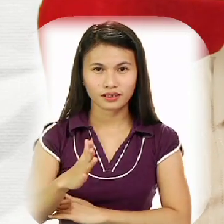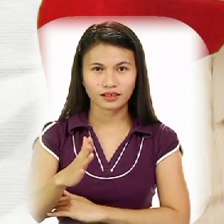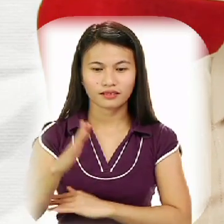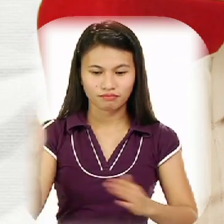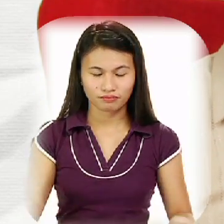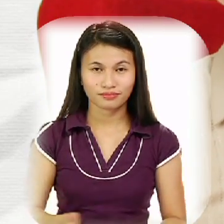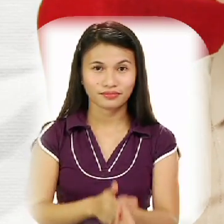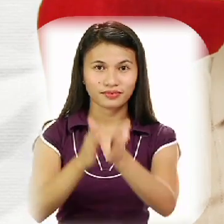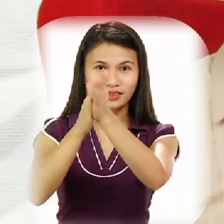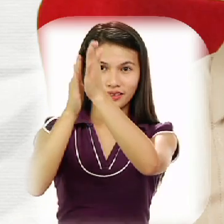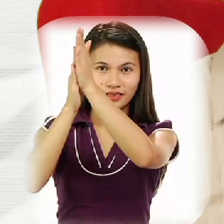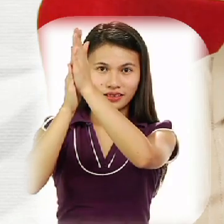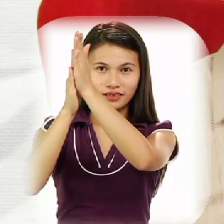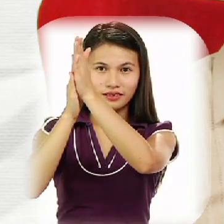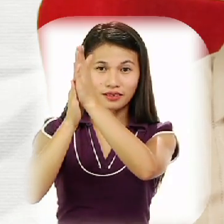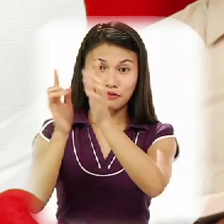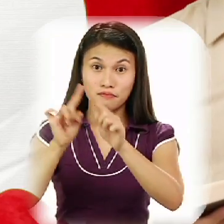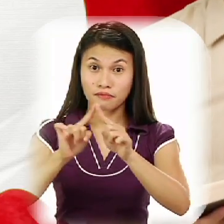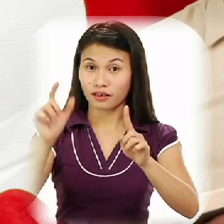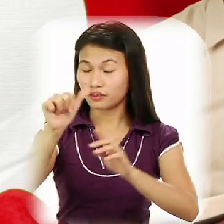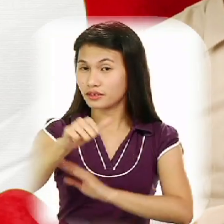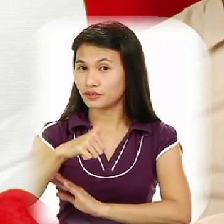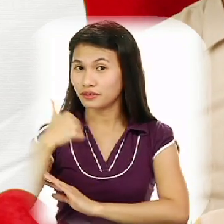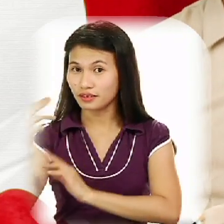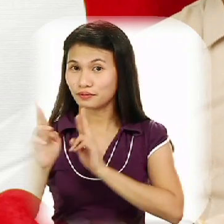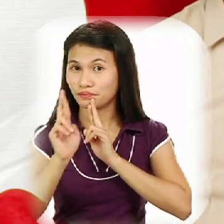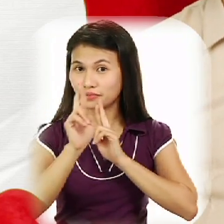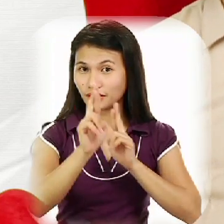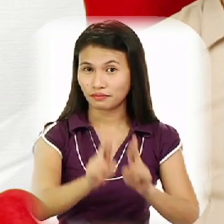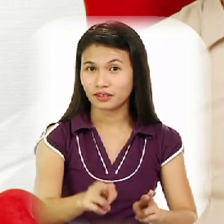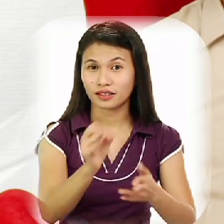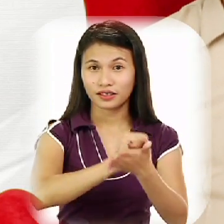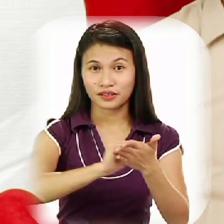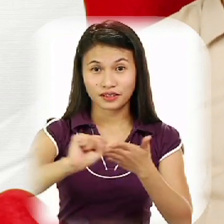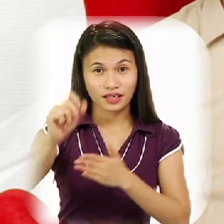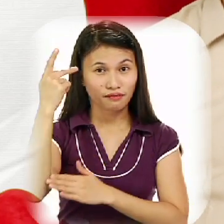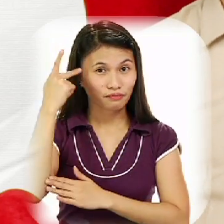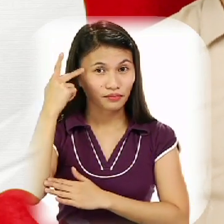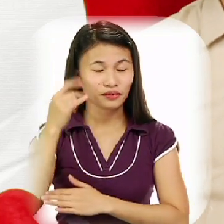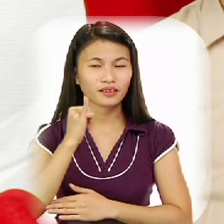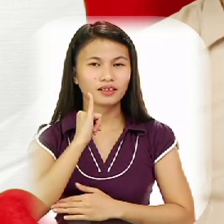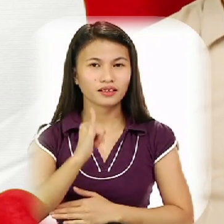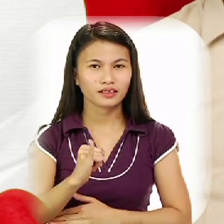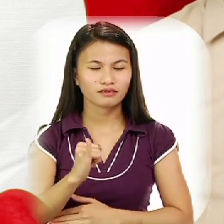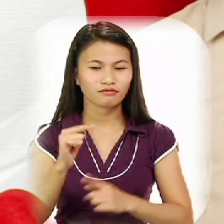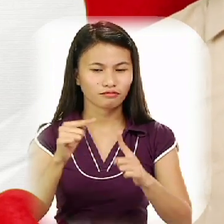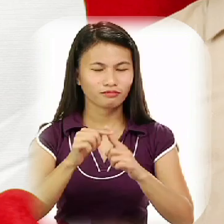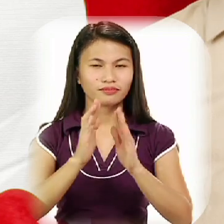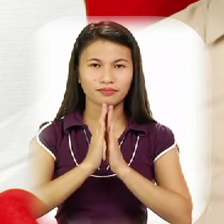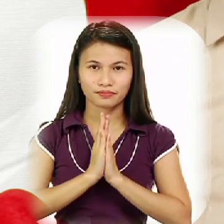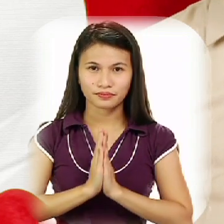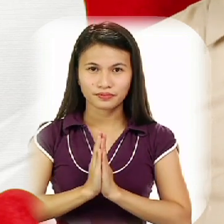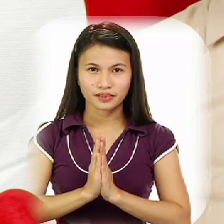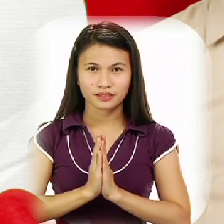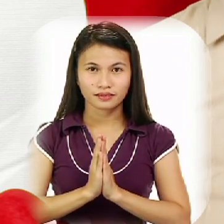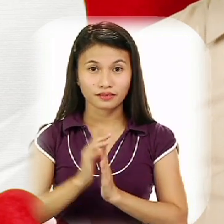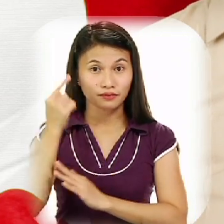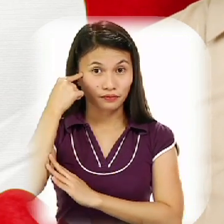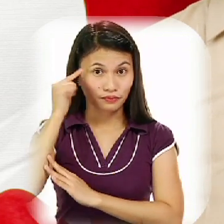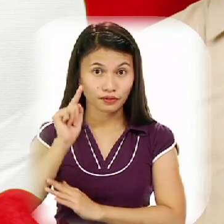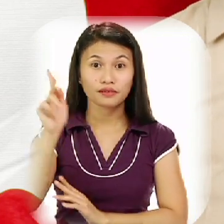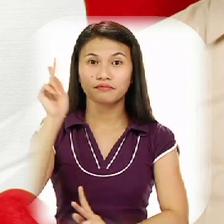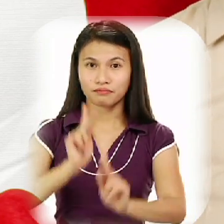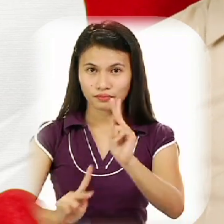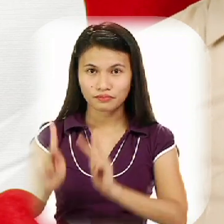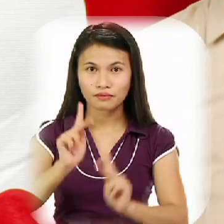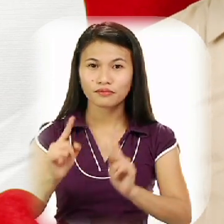proclaim God's praises. But another response of St. Paul is to pray